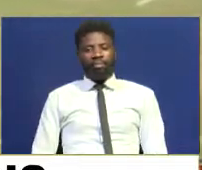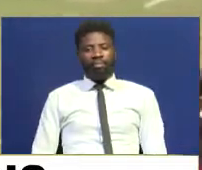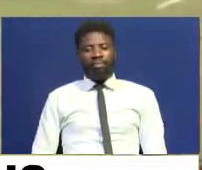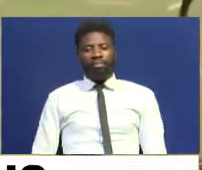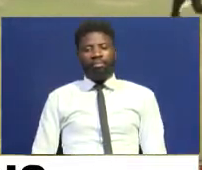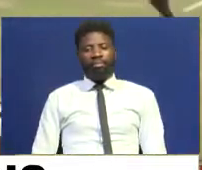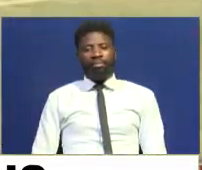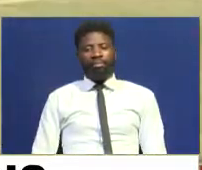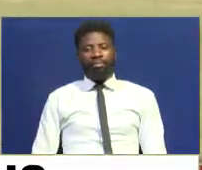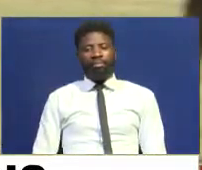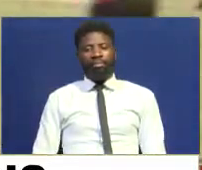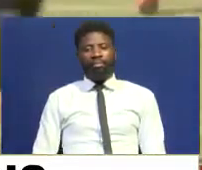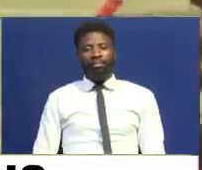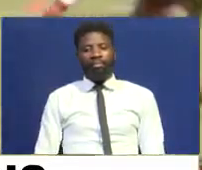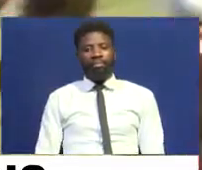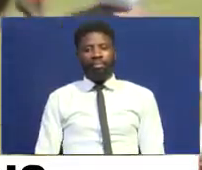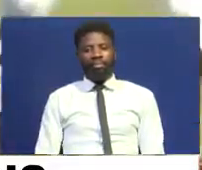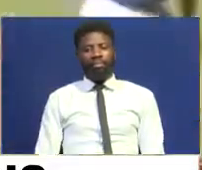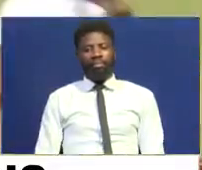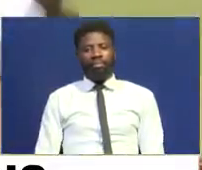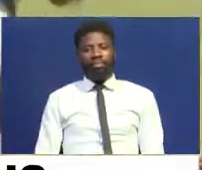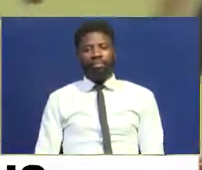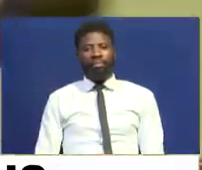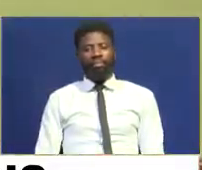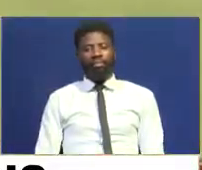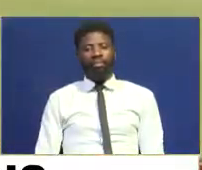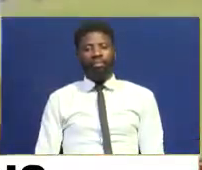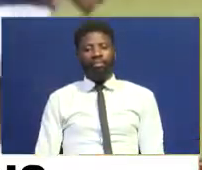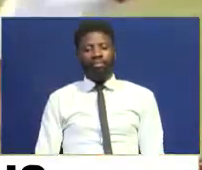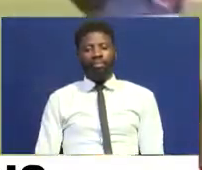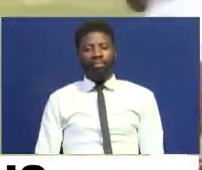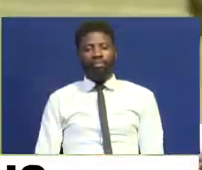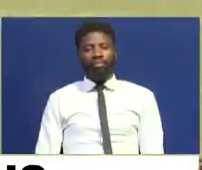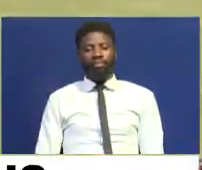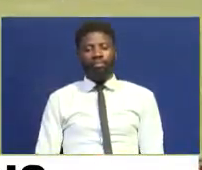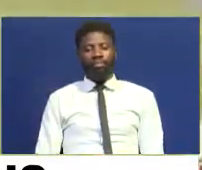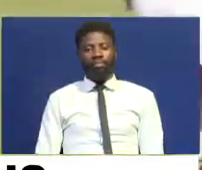Ghana with the restart. Kenya will